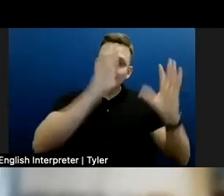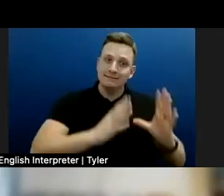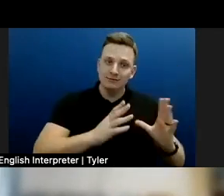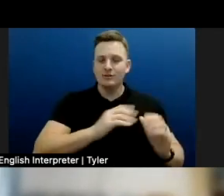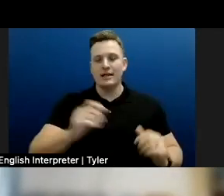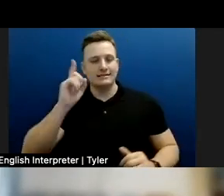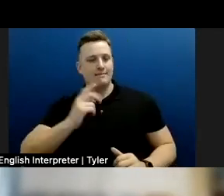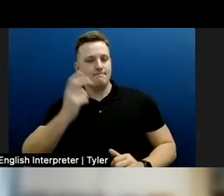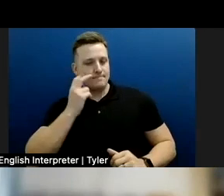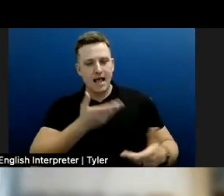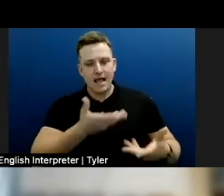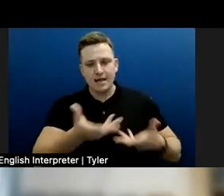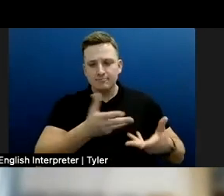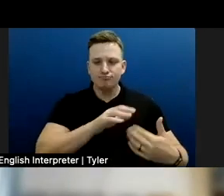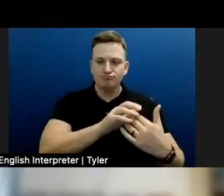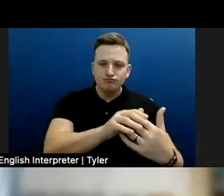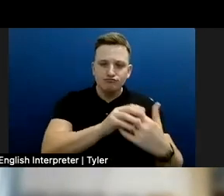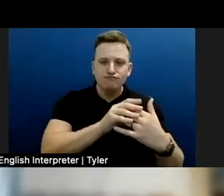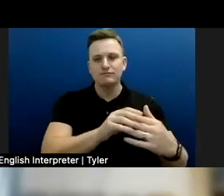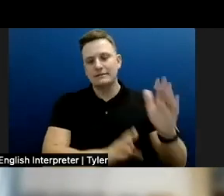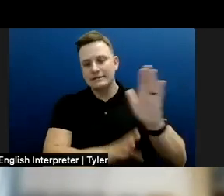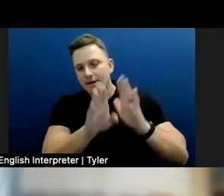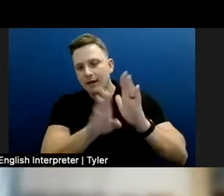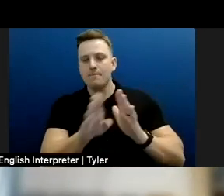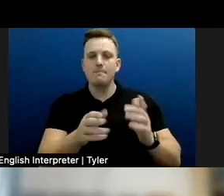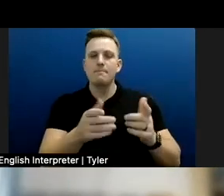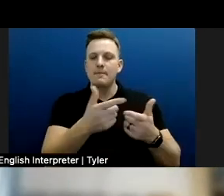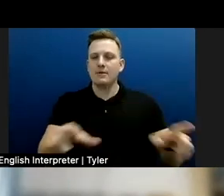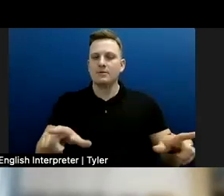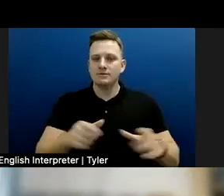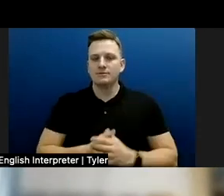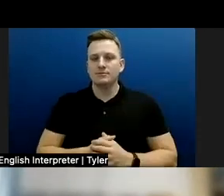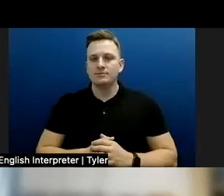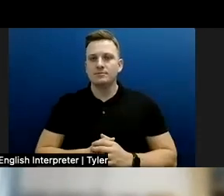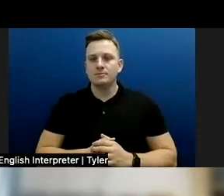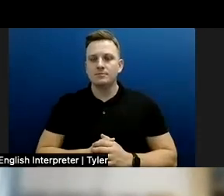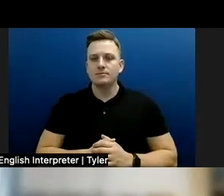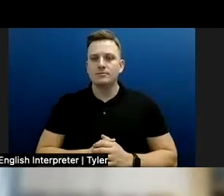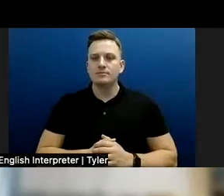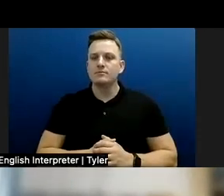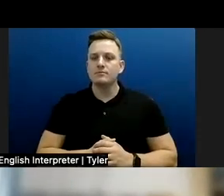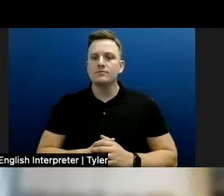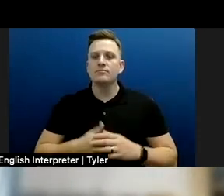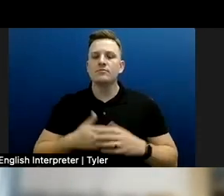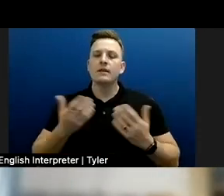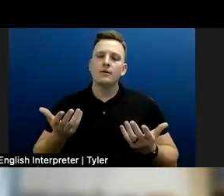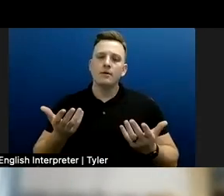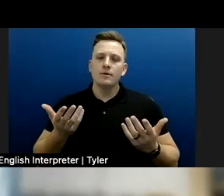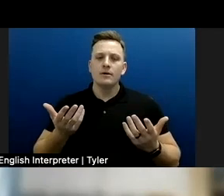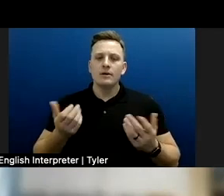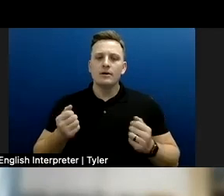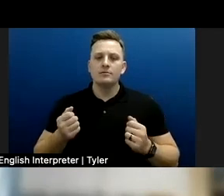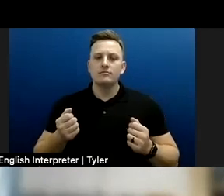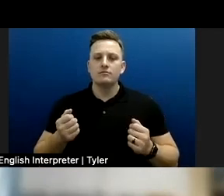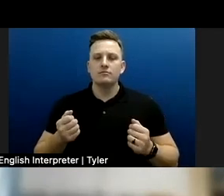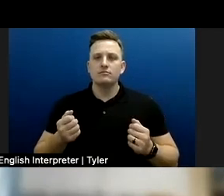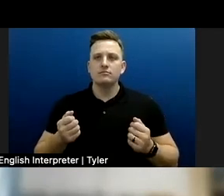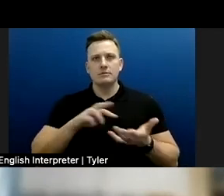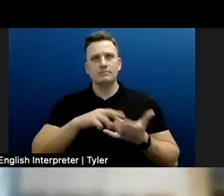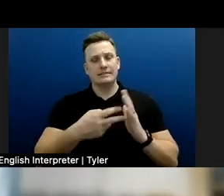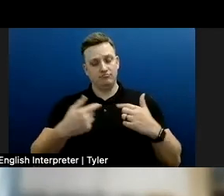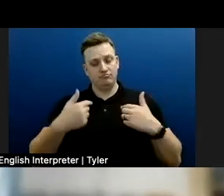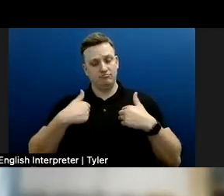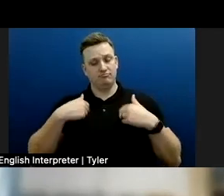developed languages. And I think that it leaves, if I'm a teacher and I've